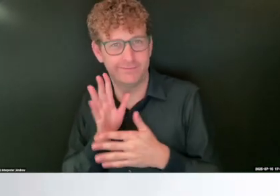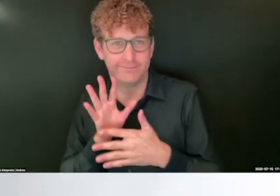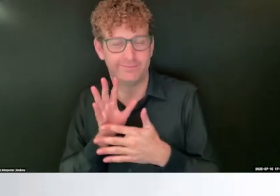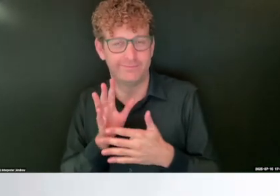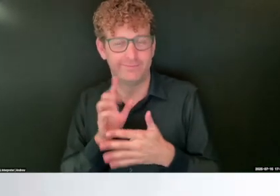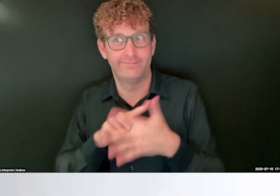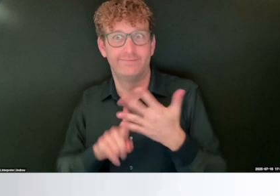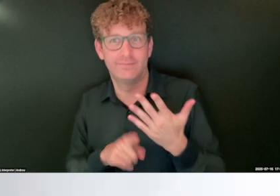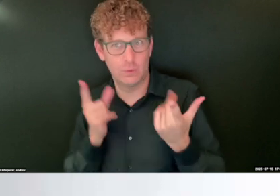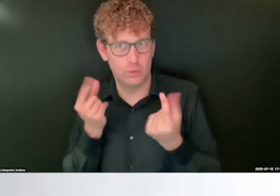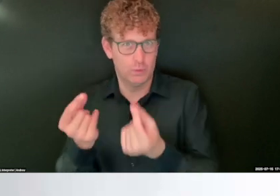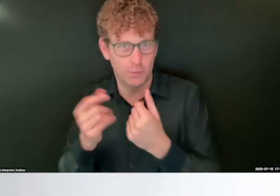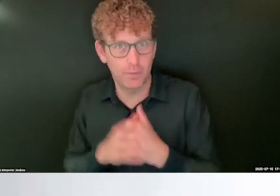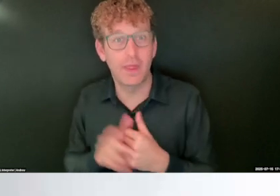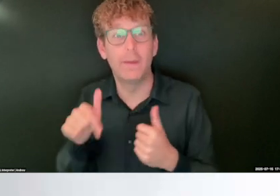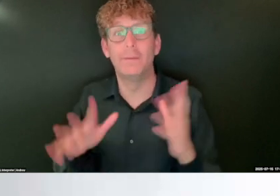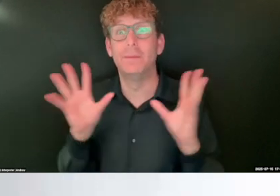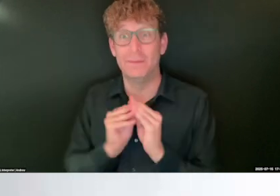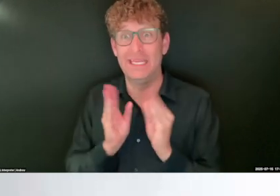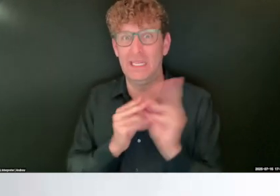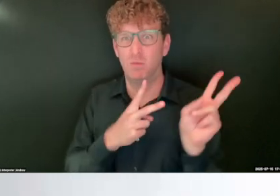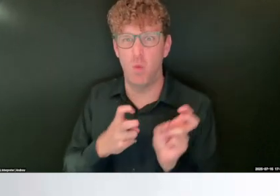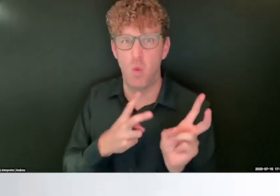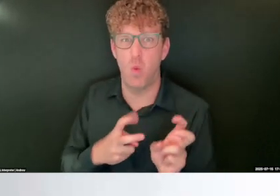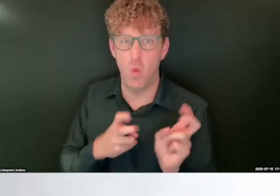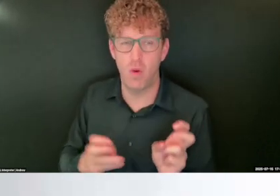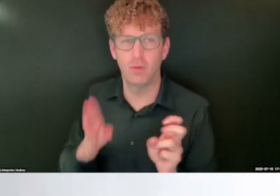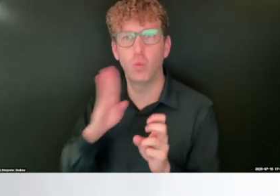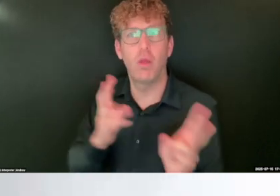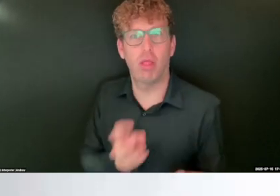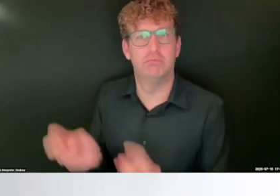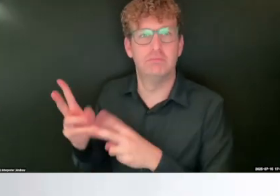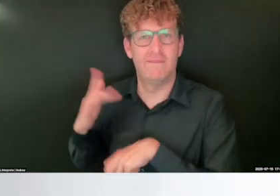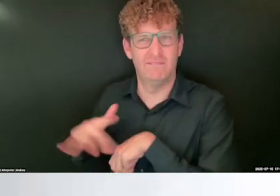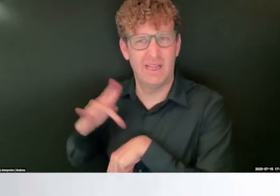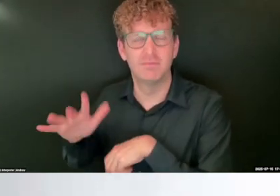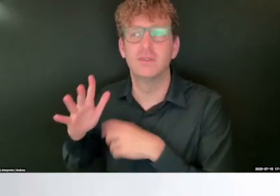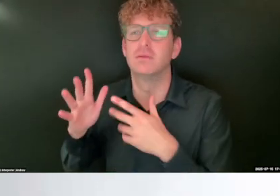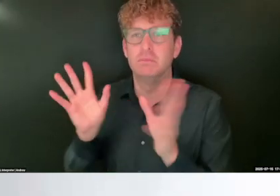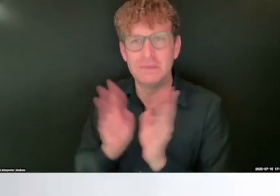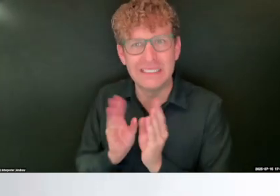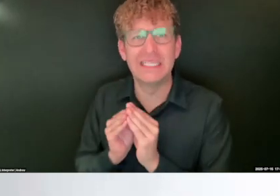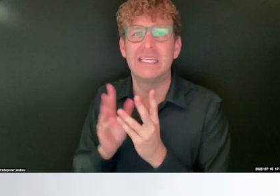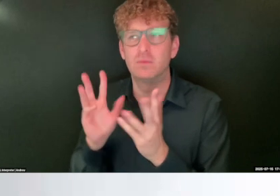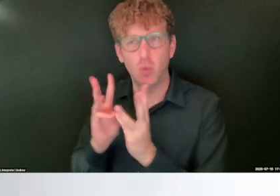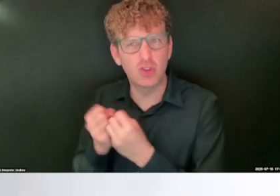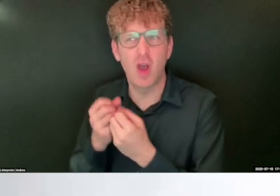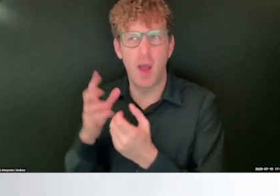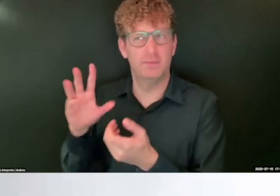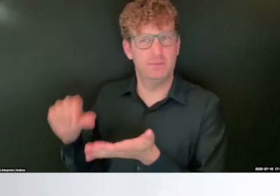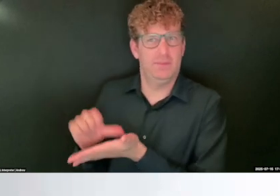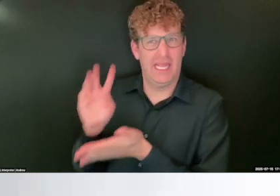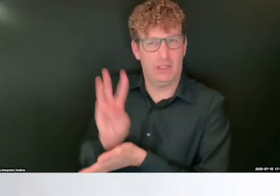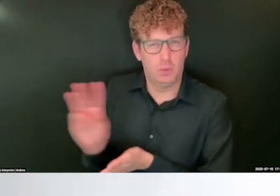recorded and will be available on our meetings and workshops webpage in about 2 weeks. This